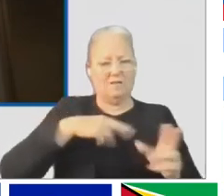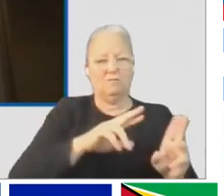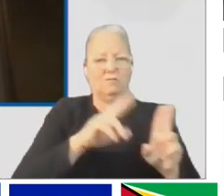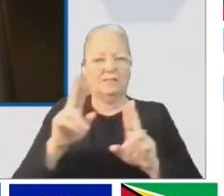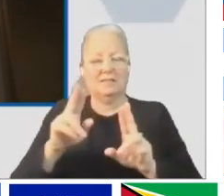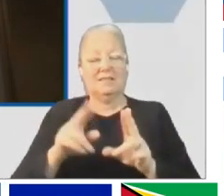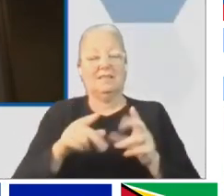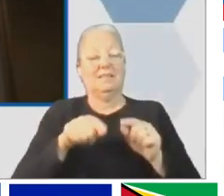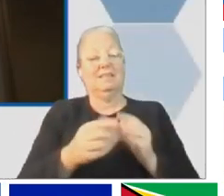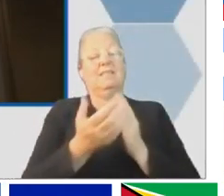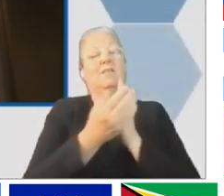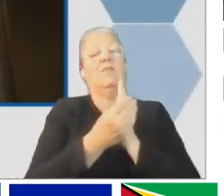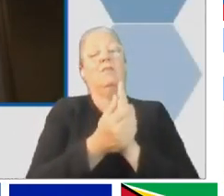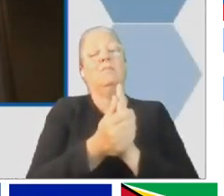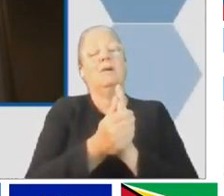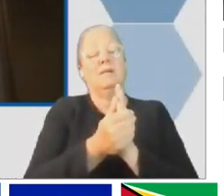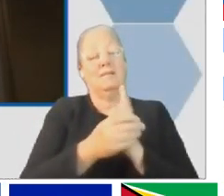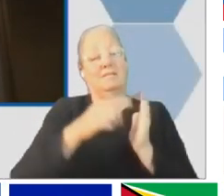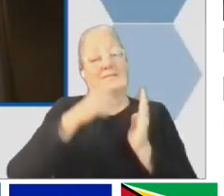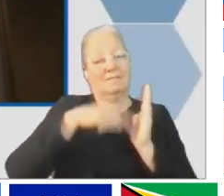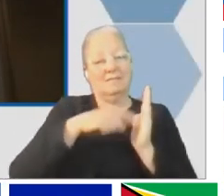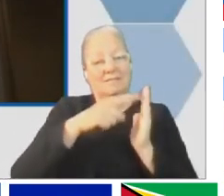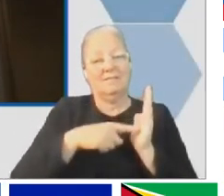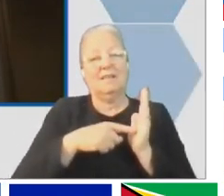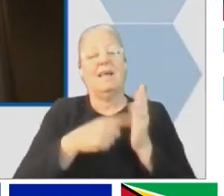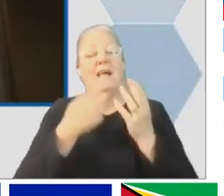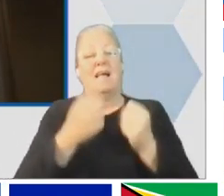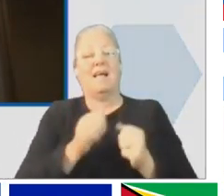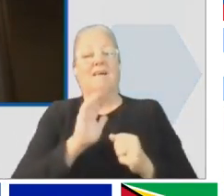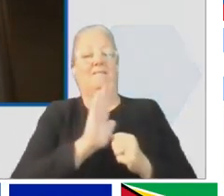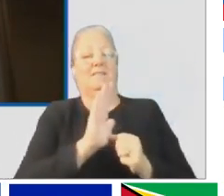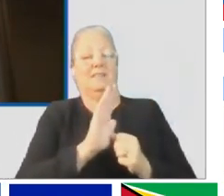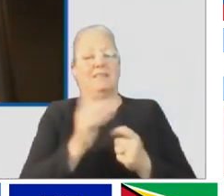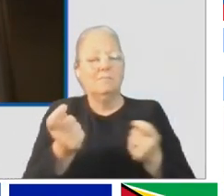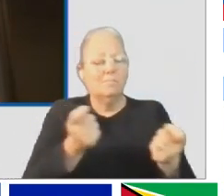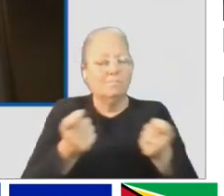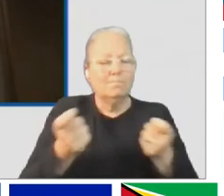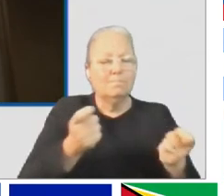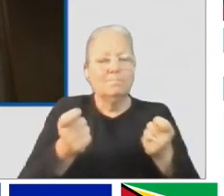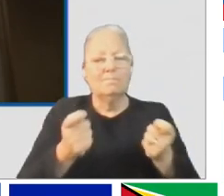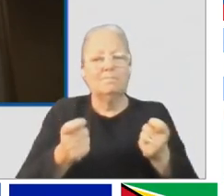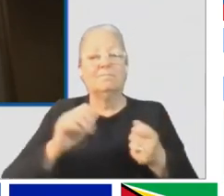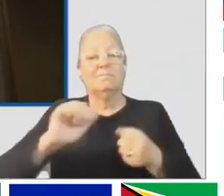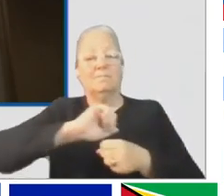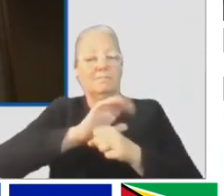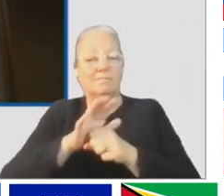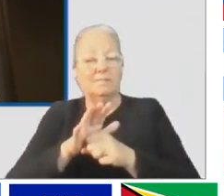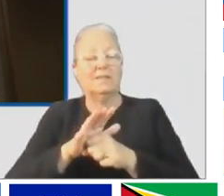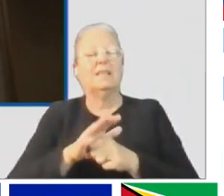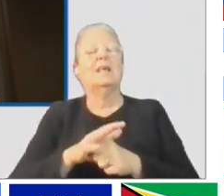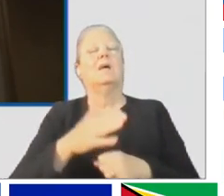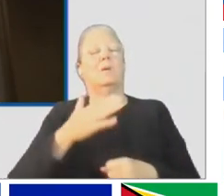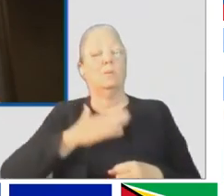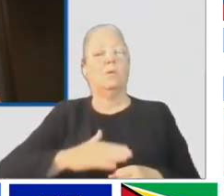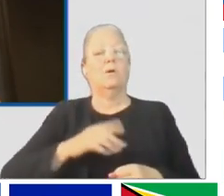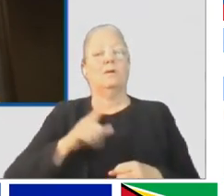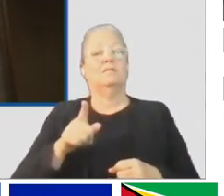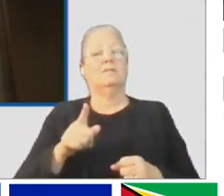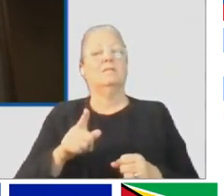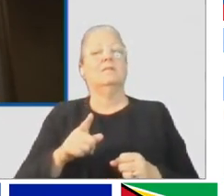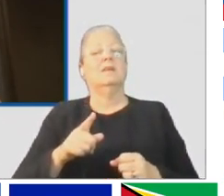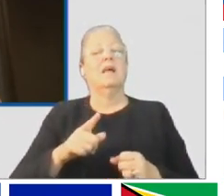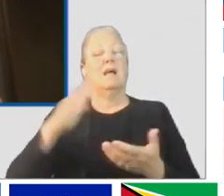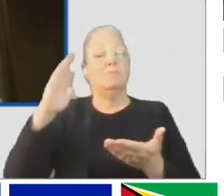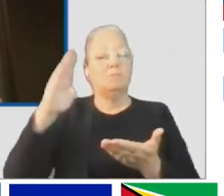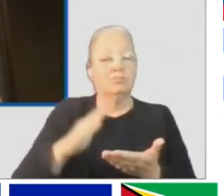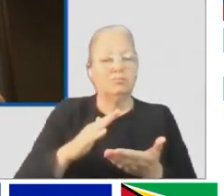FEMA would support remote disaster operations given the complexities of the pandemic and the need to minimize the number of response personnel and